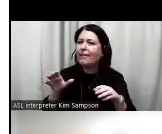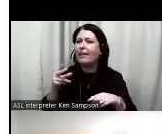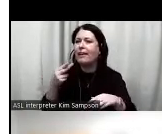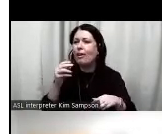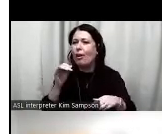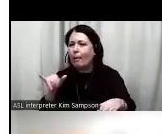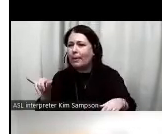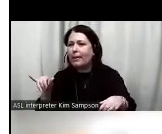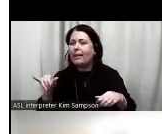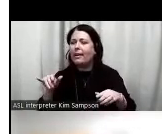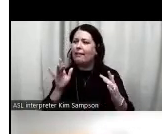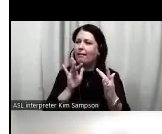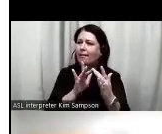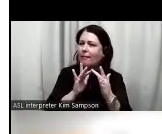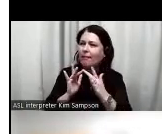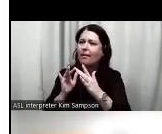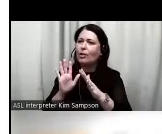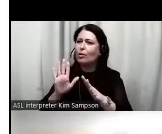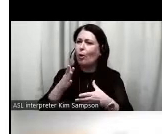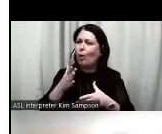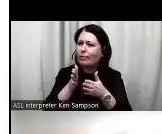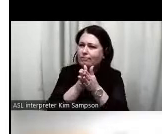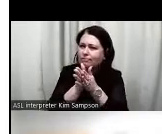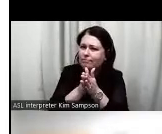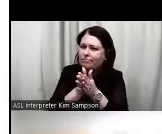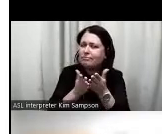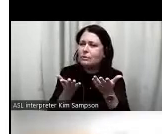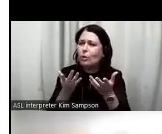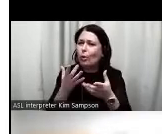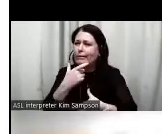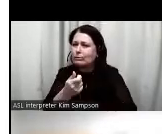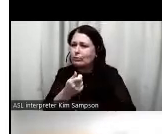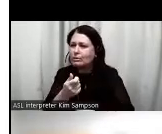people, think about your interests or hobby groups,